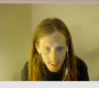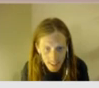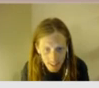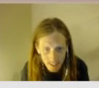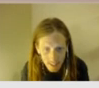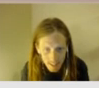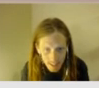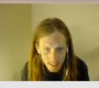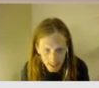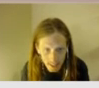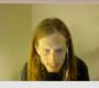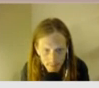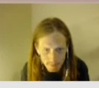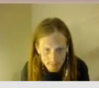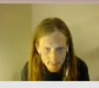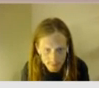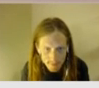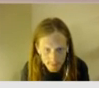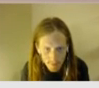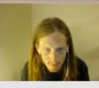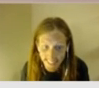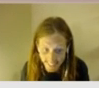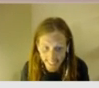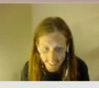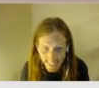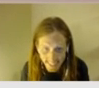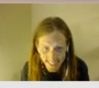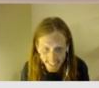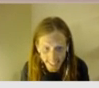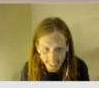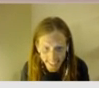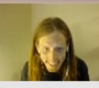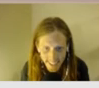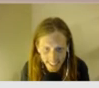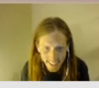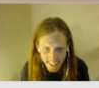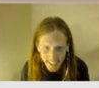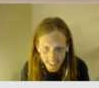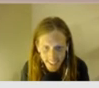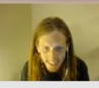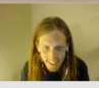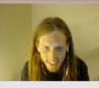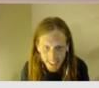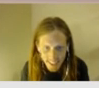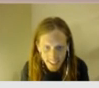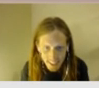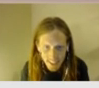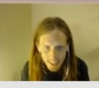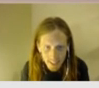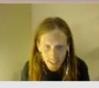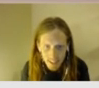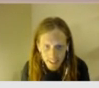online. It's not that big of a deal. You make it in real life, you're going to learn that lesson, you know? Sure. So, I think it's made me